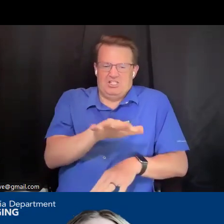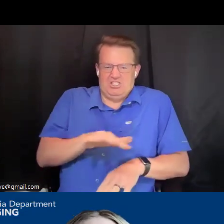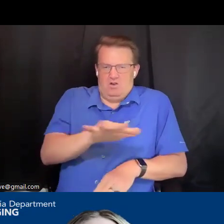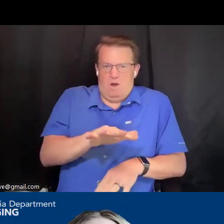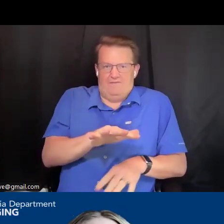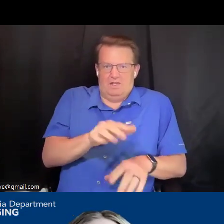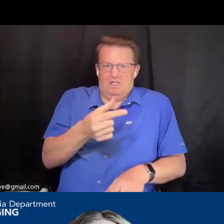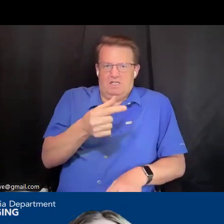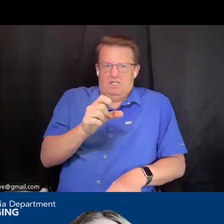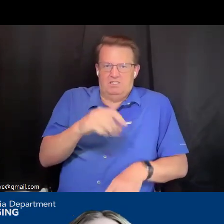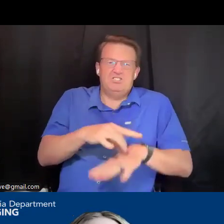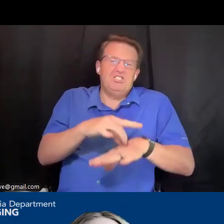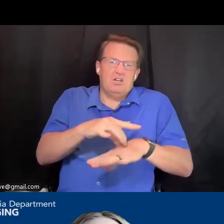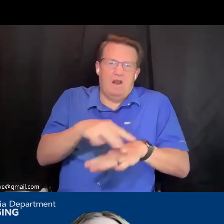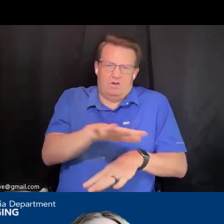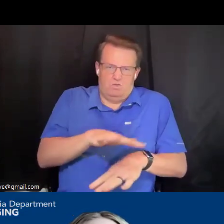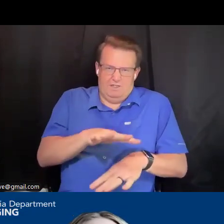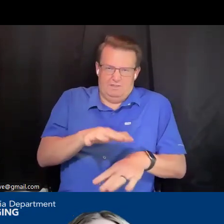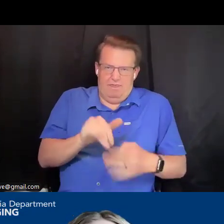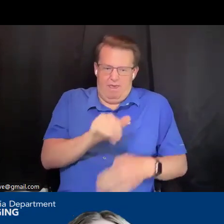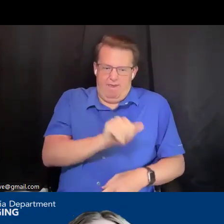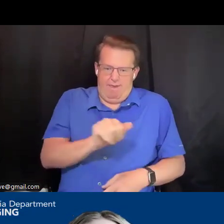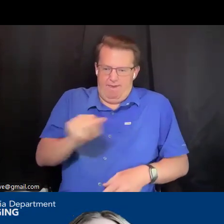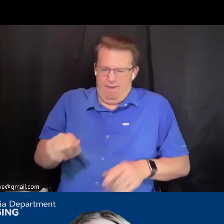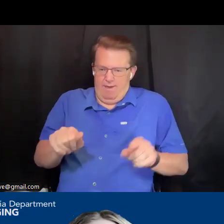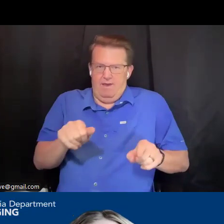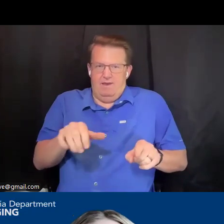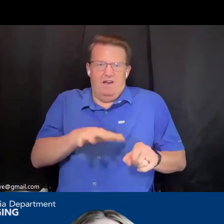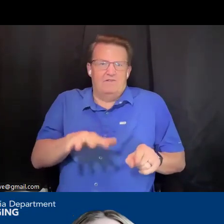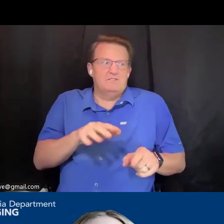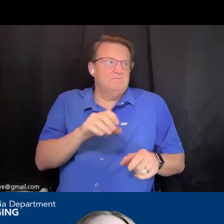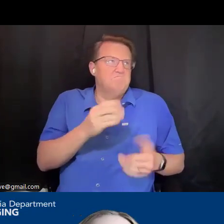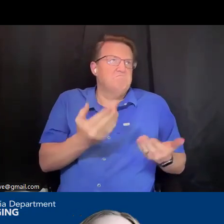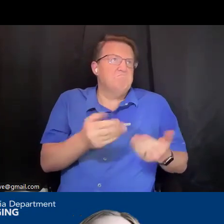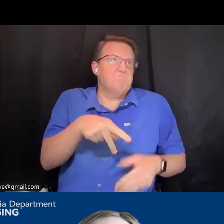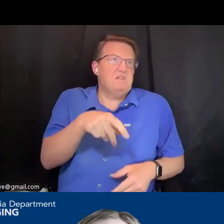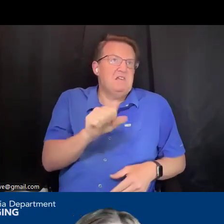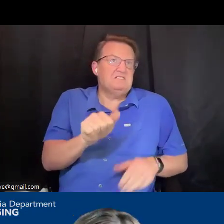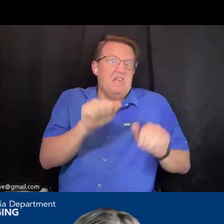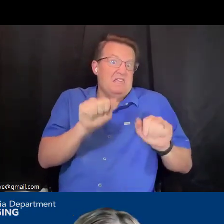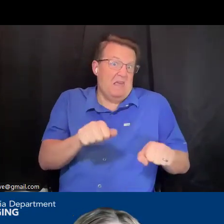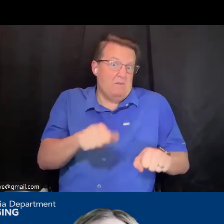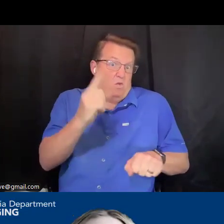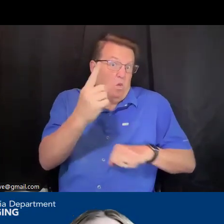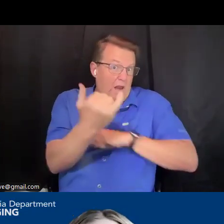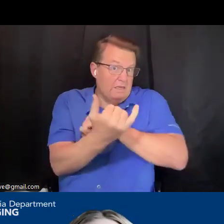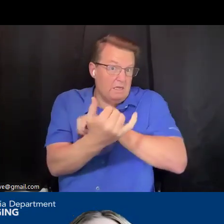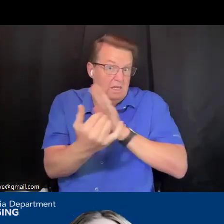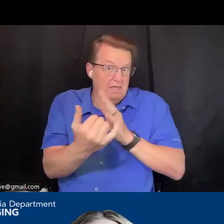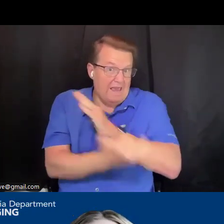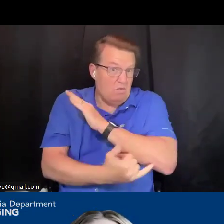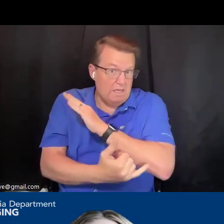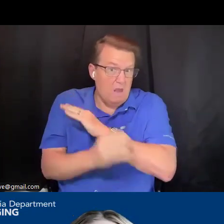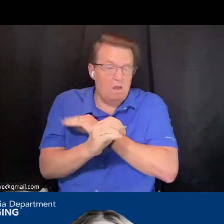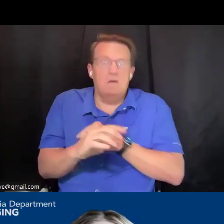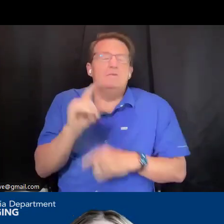a AAA covers. So a PSA could be one county or it could be several counties. We have both